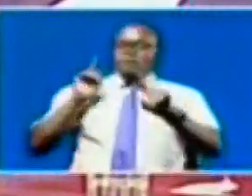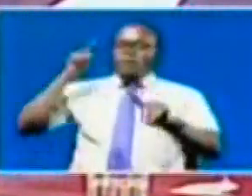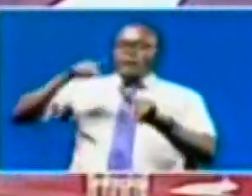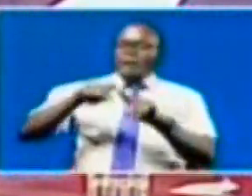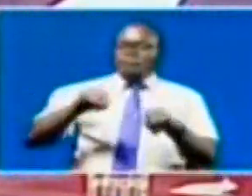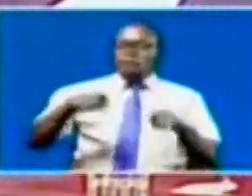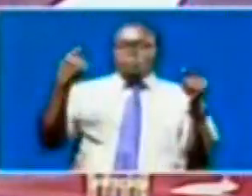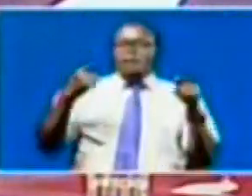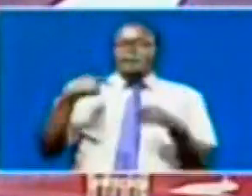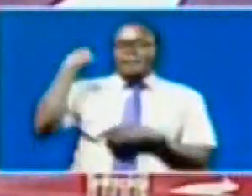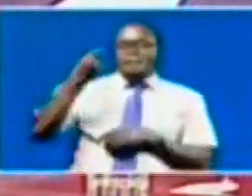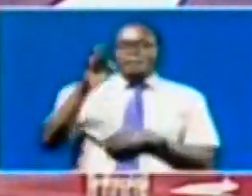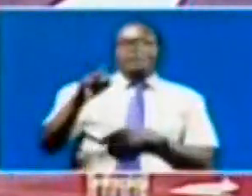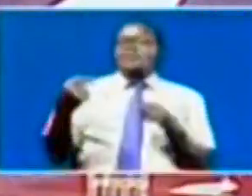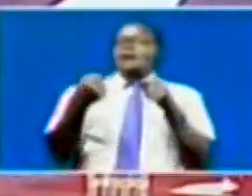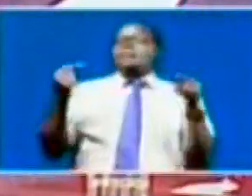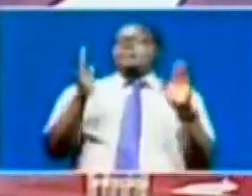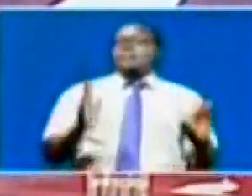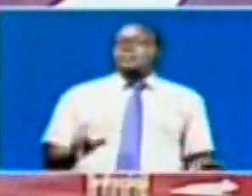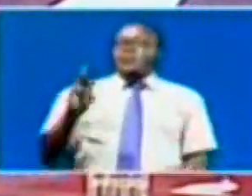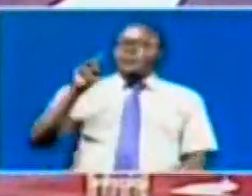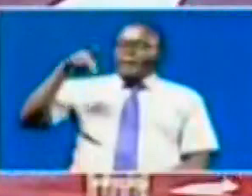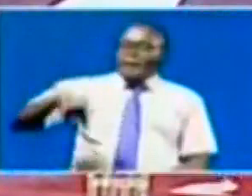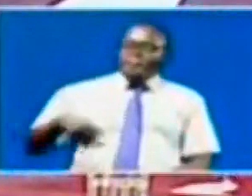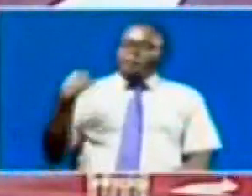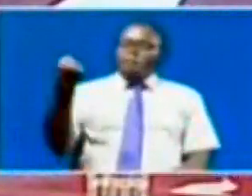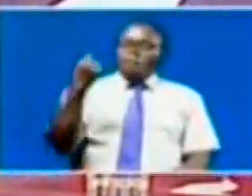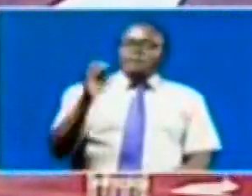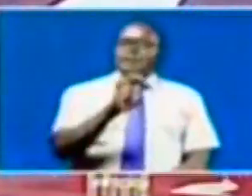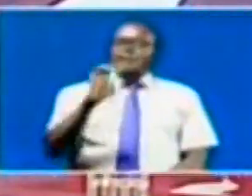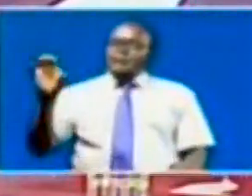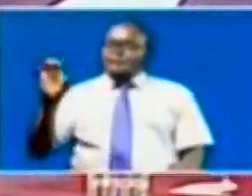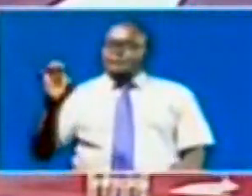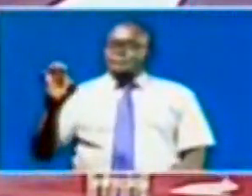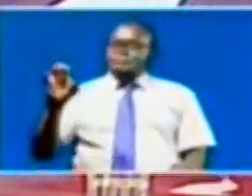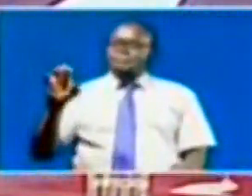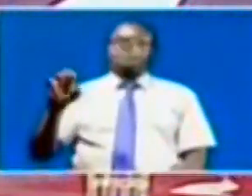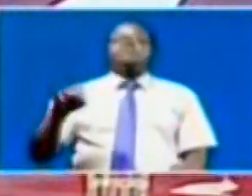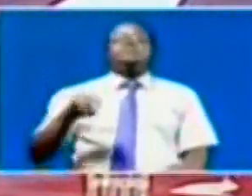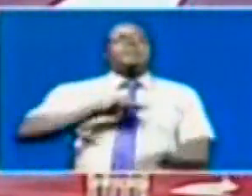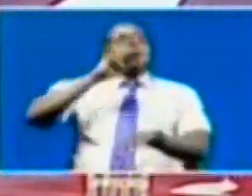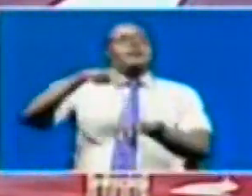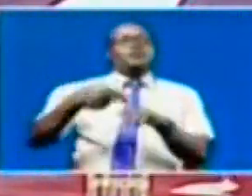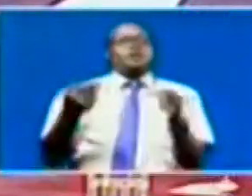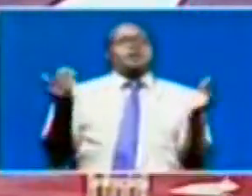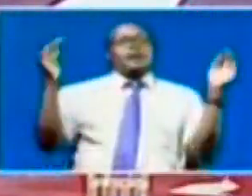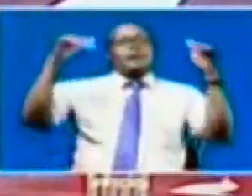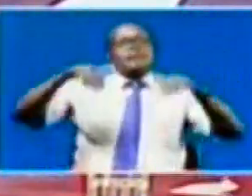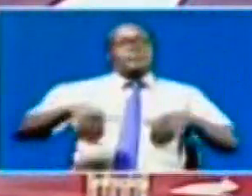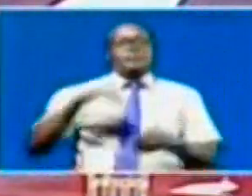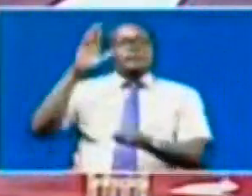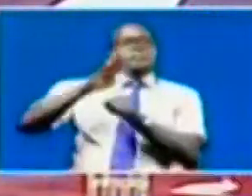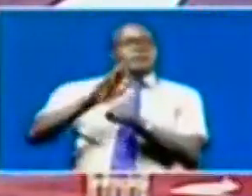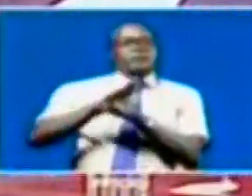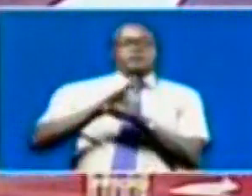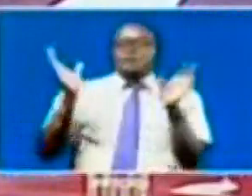the image of their rivals. Led by Mumias East member of parliament, who also doubles up as National Assembly Majority Party Whip, the leaders